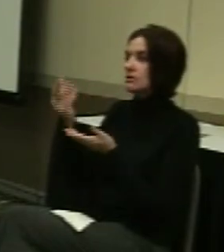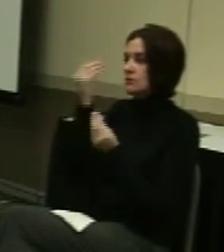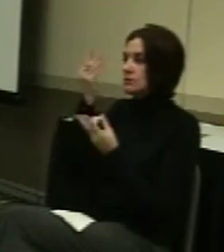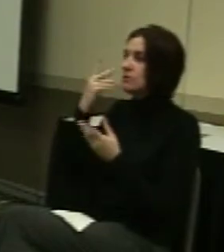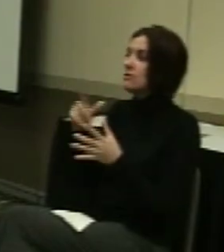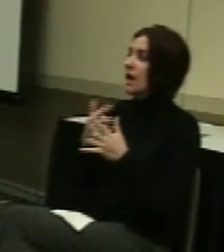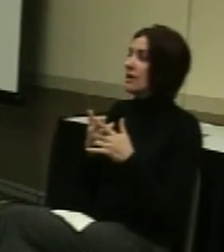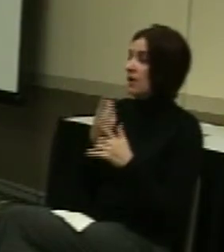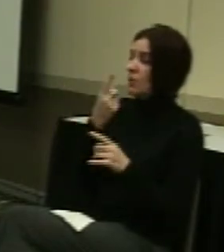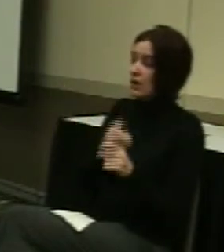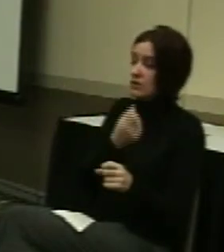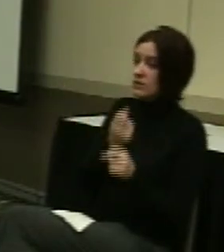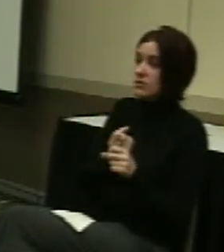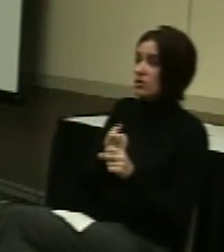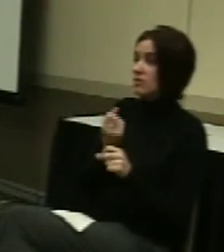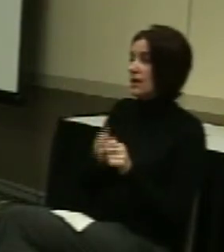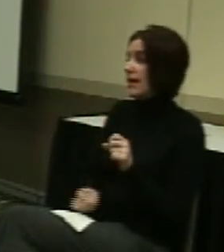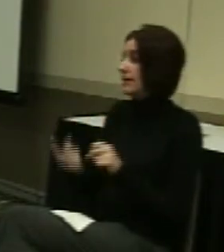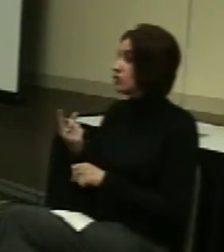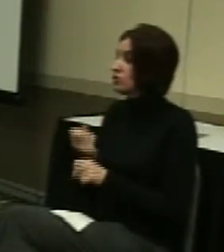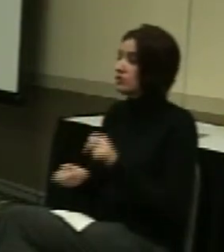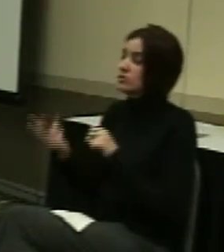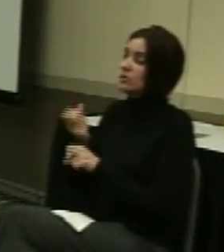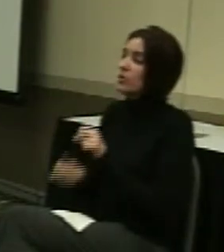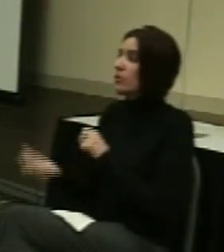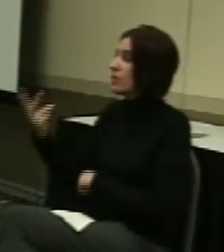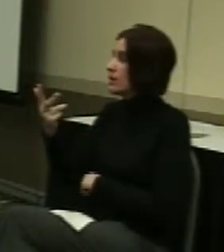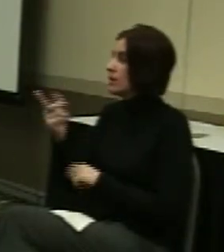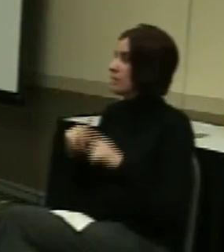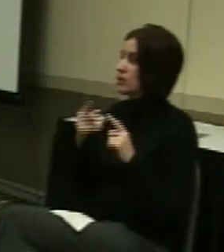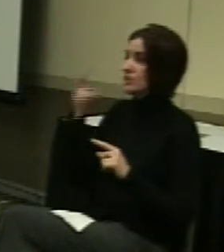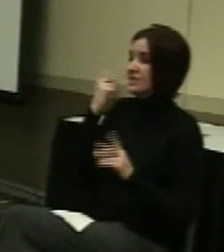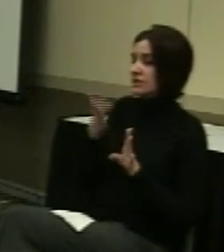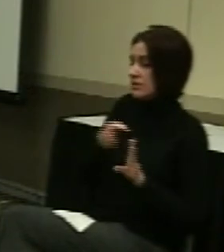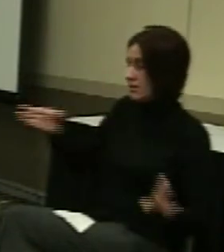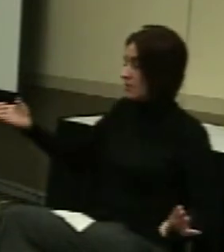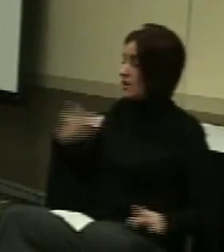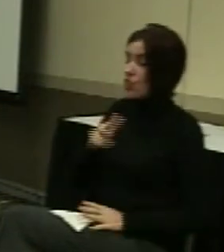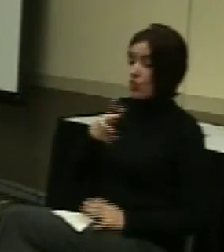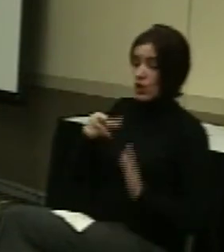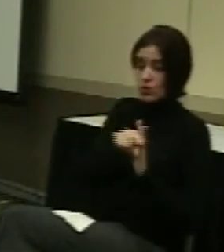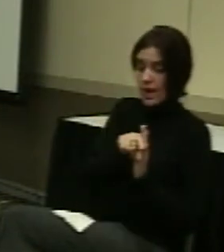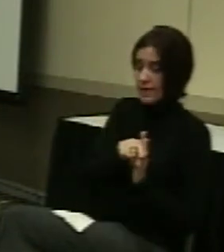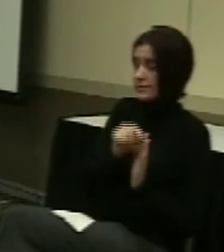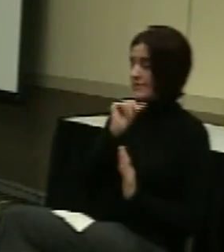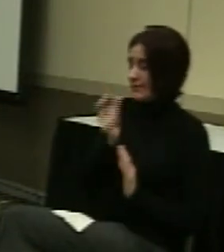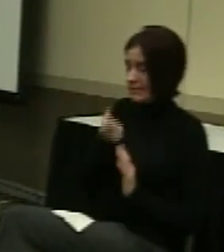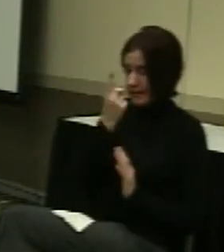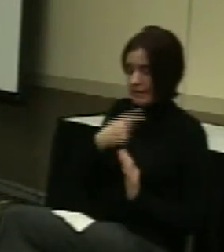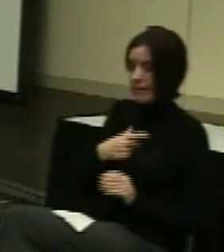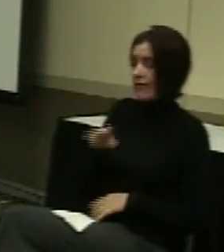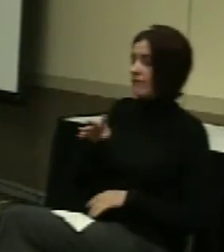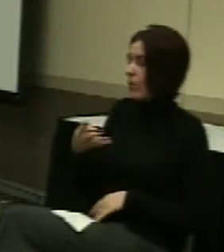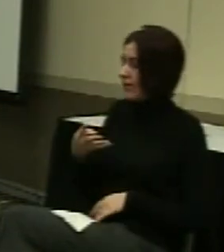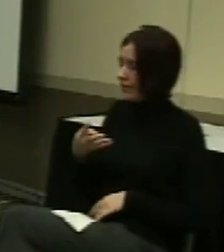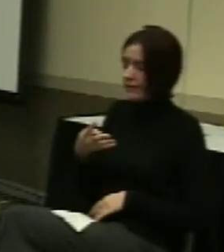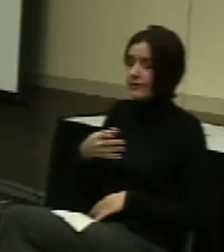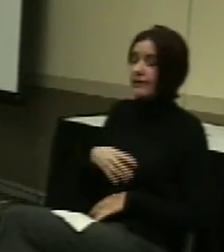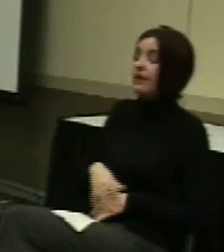and sometimes it may take 3 years. And in 3rd grade it didn't click, and in 4th grade it didn't click, and